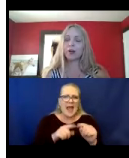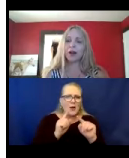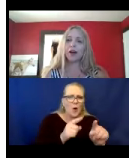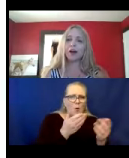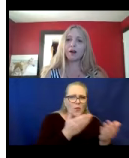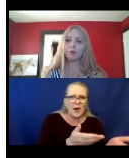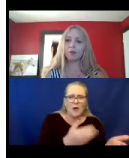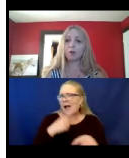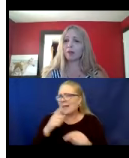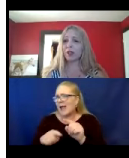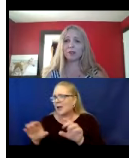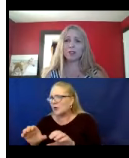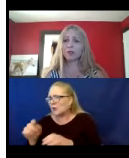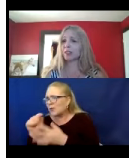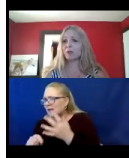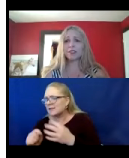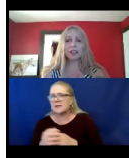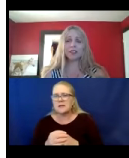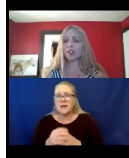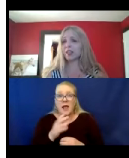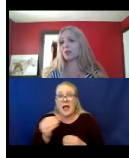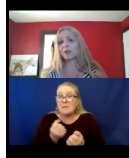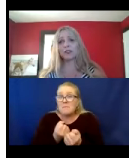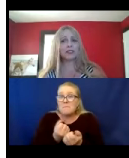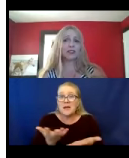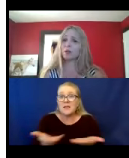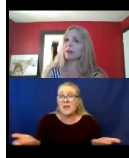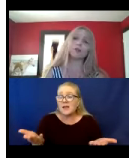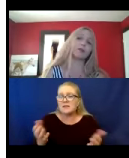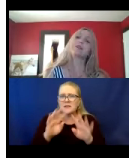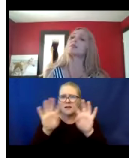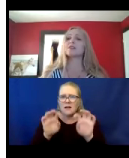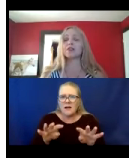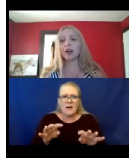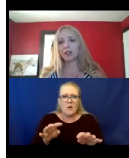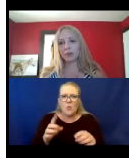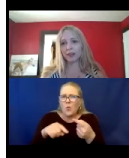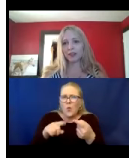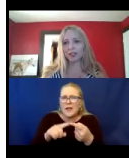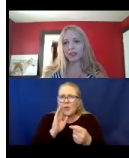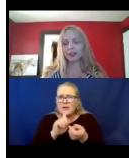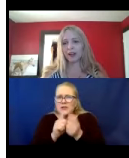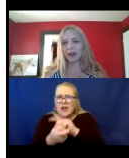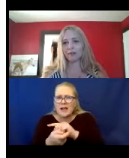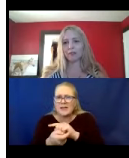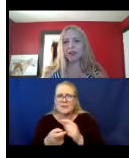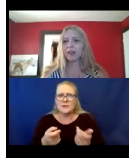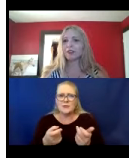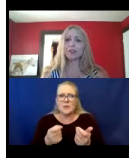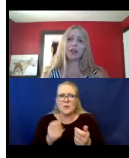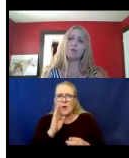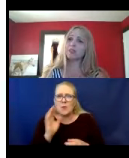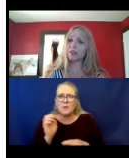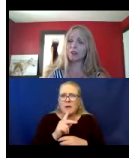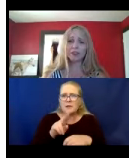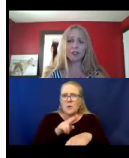do. We have a lot of uncertainty. When is that going to change? When are things going to get better? When is this not going to be our day-to-day lives? There's a